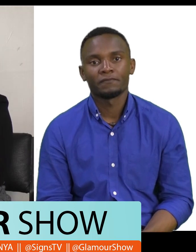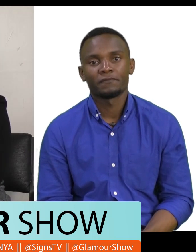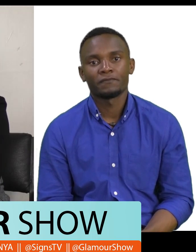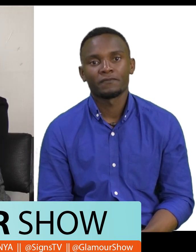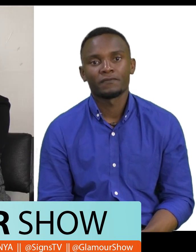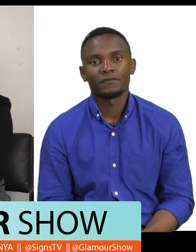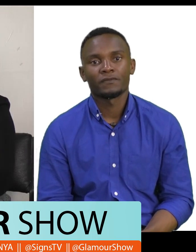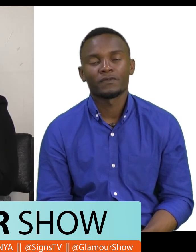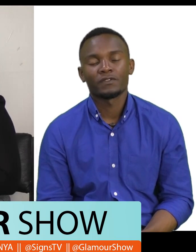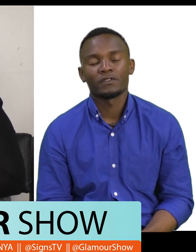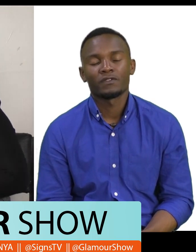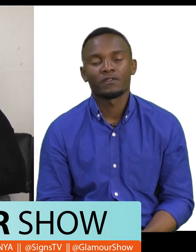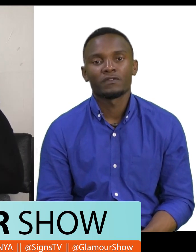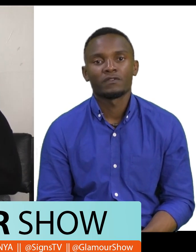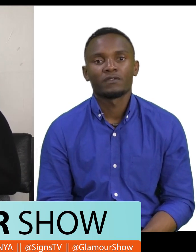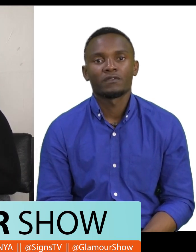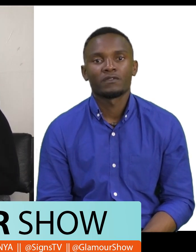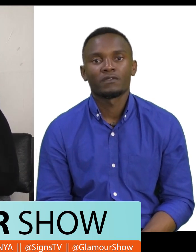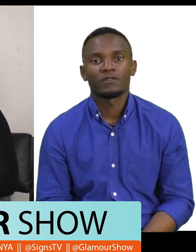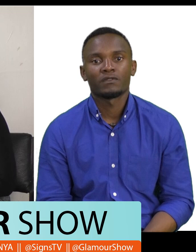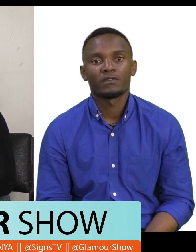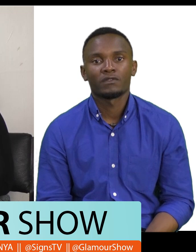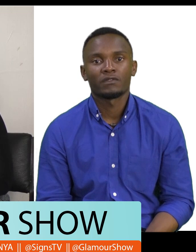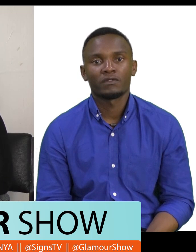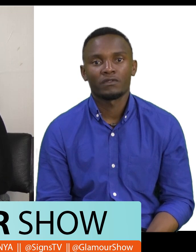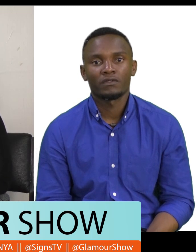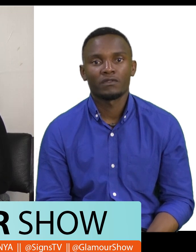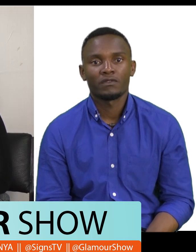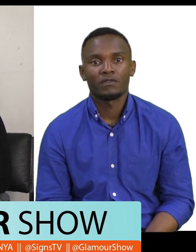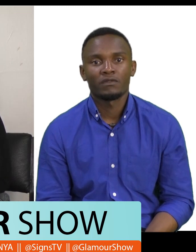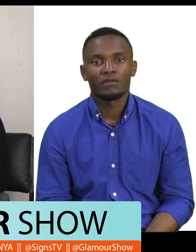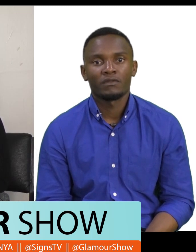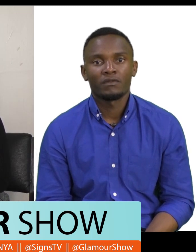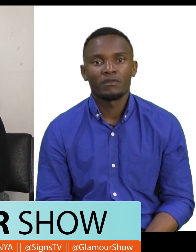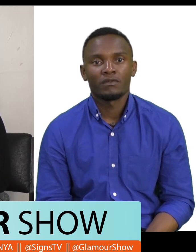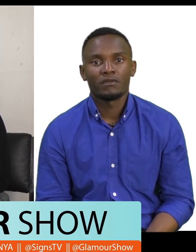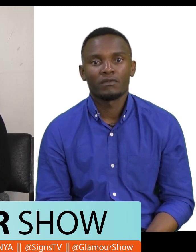So who does the client pay? Is it the student or the teacher?